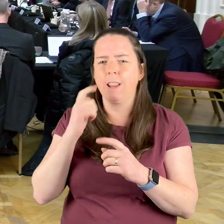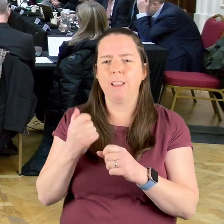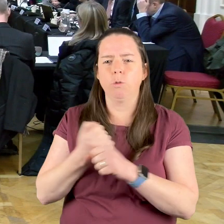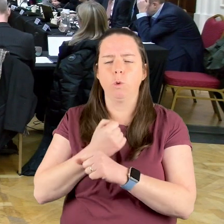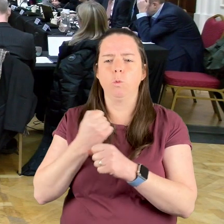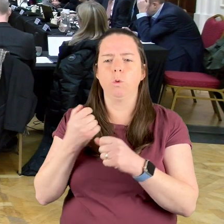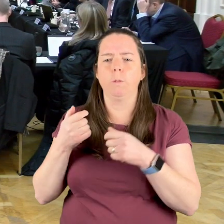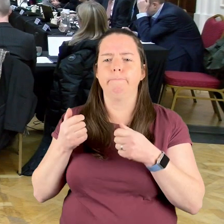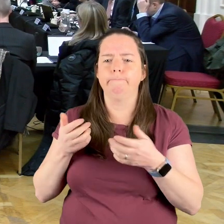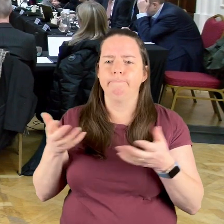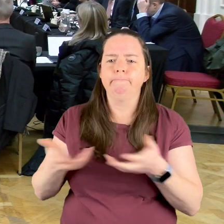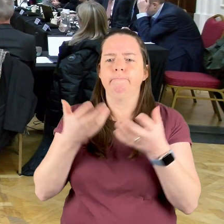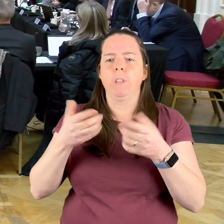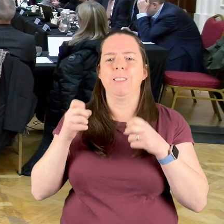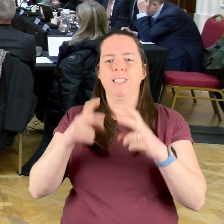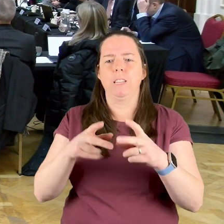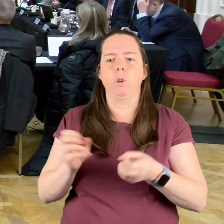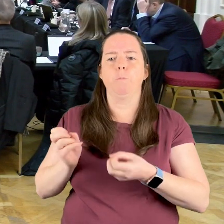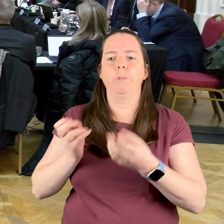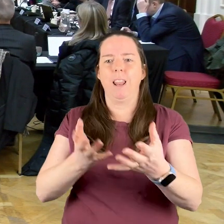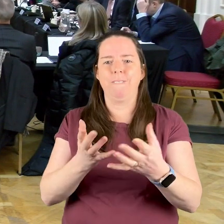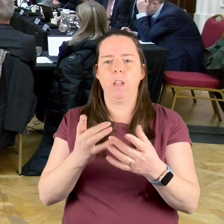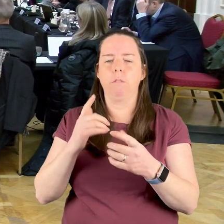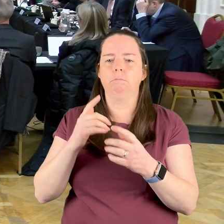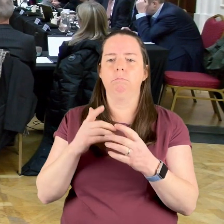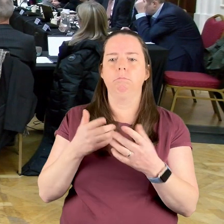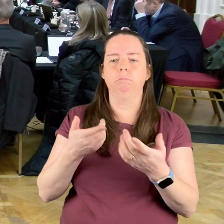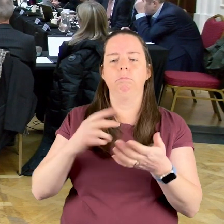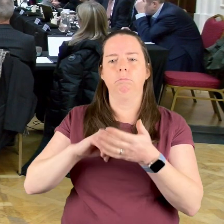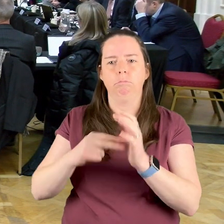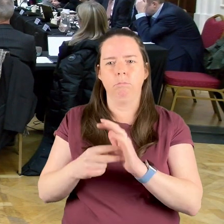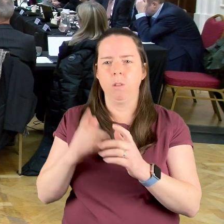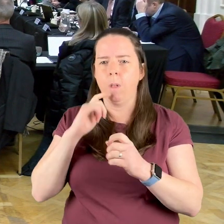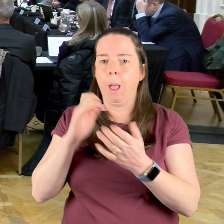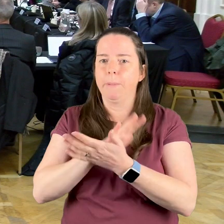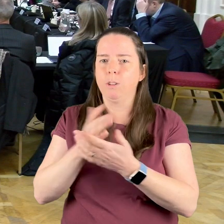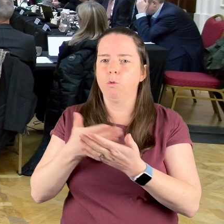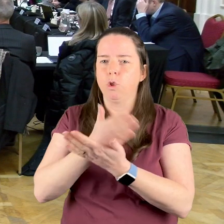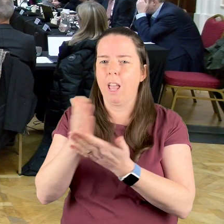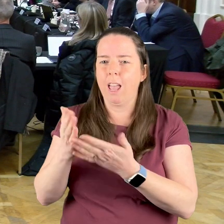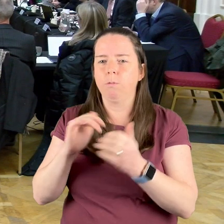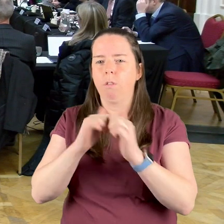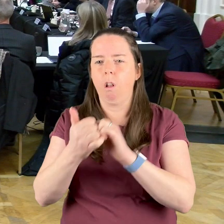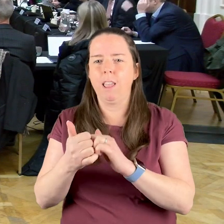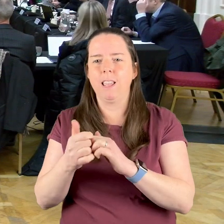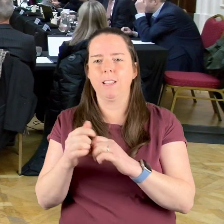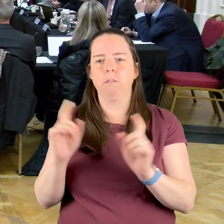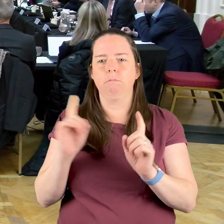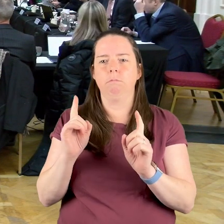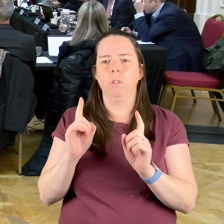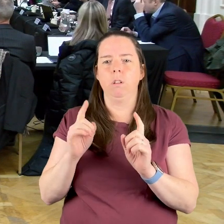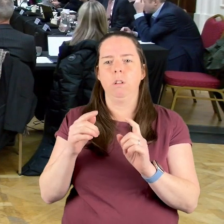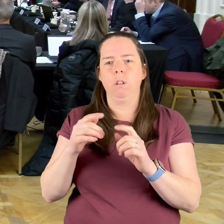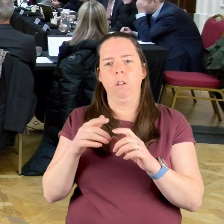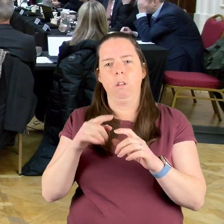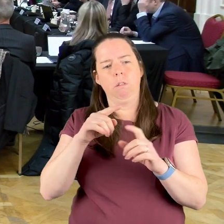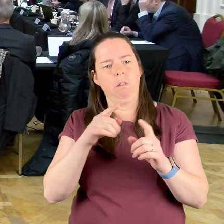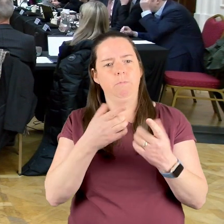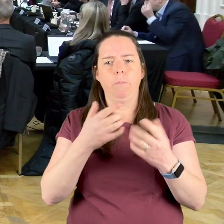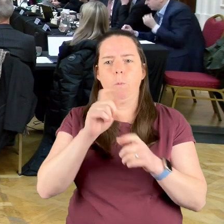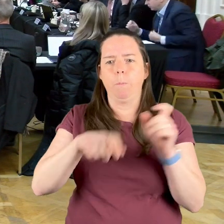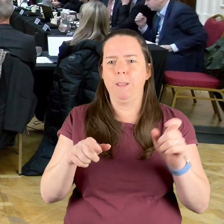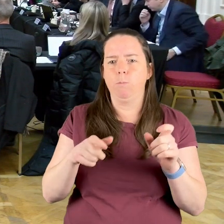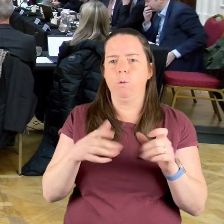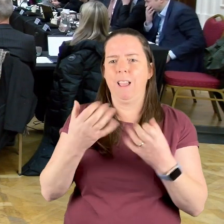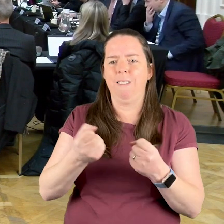deliver? And there's quite an array, which I'm happy to share with colleagues, of things that people put forward in a whole